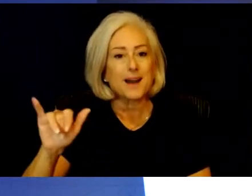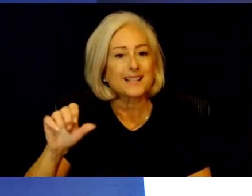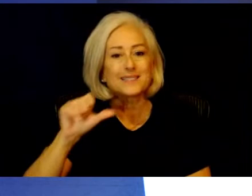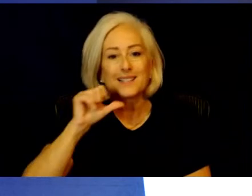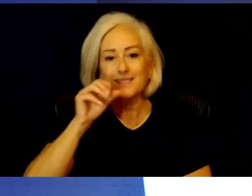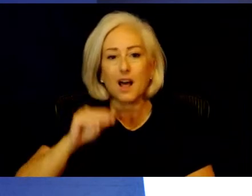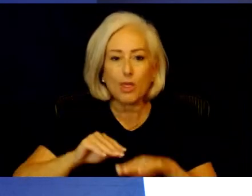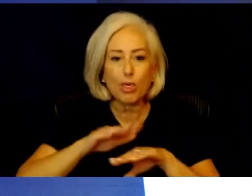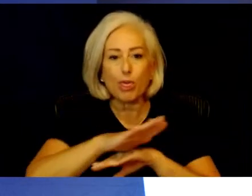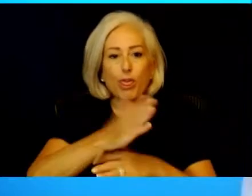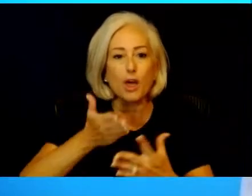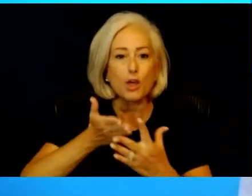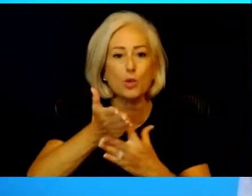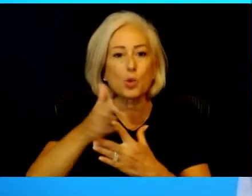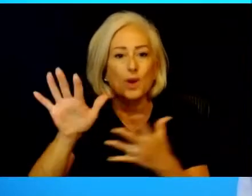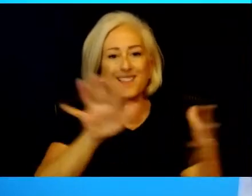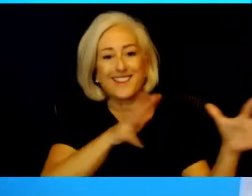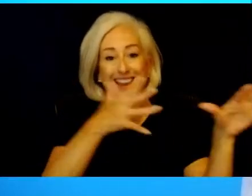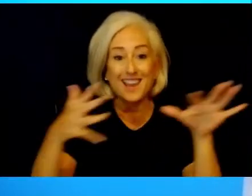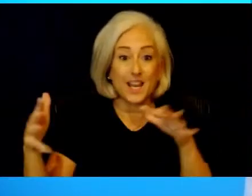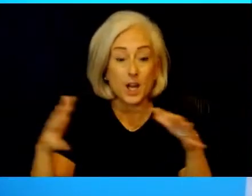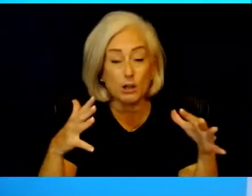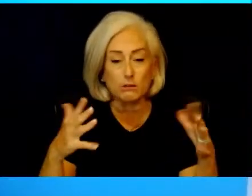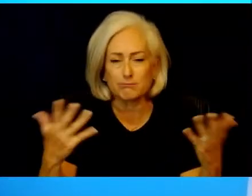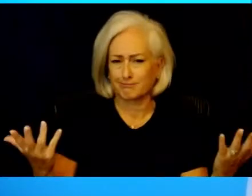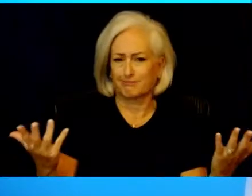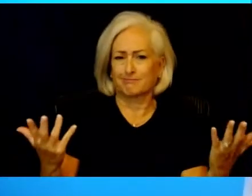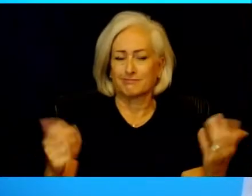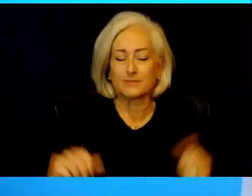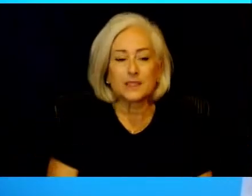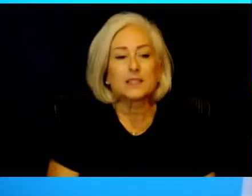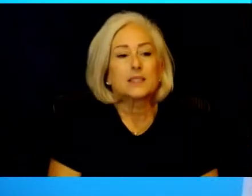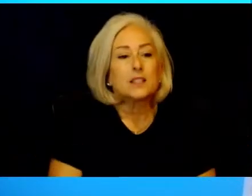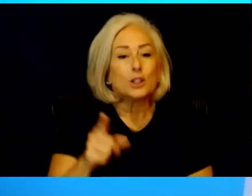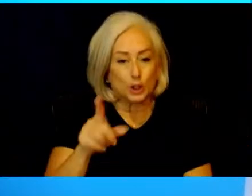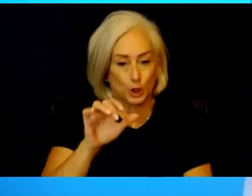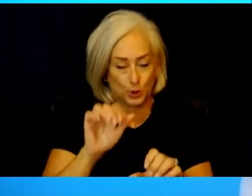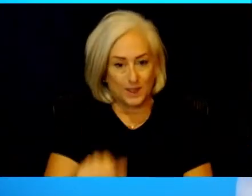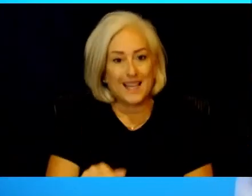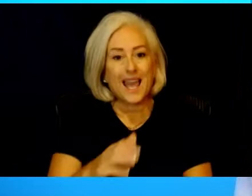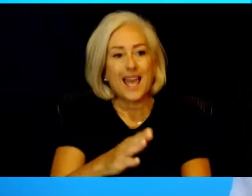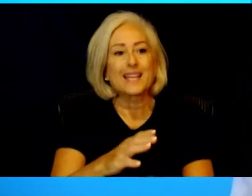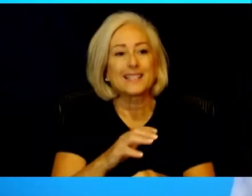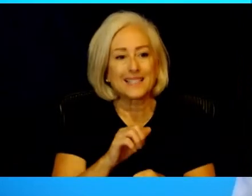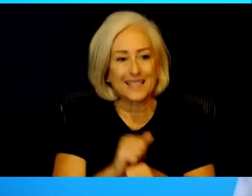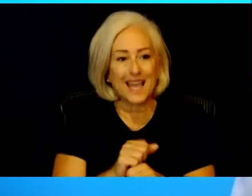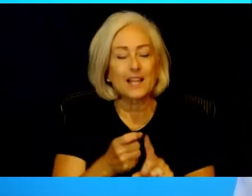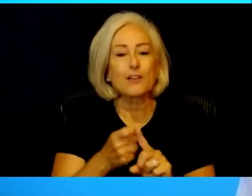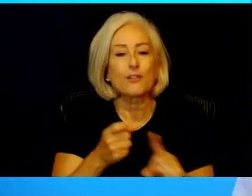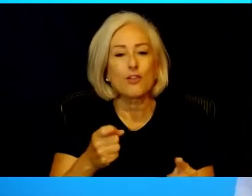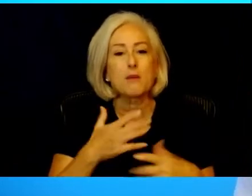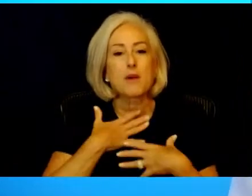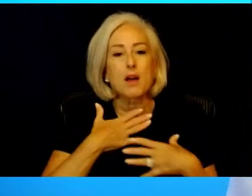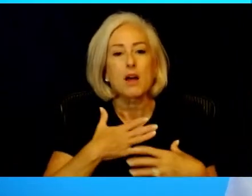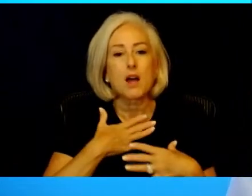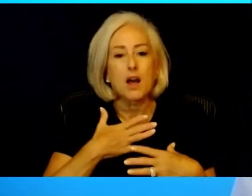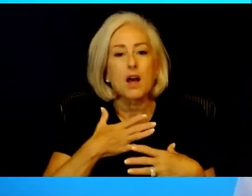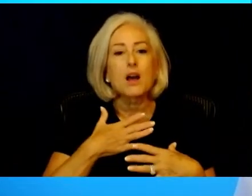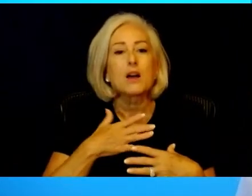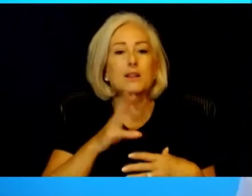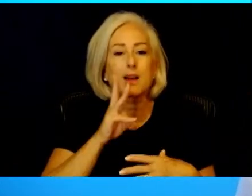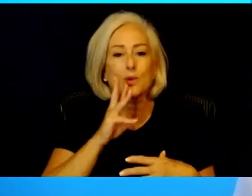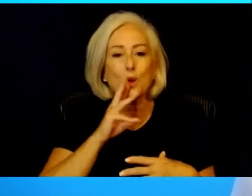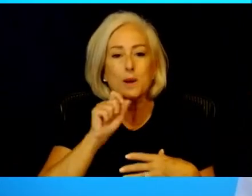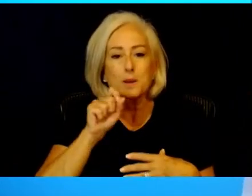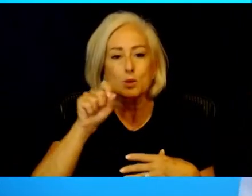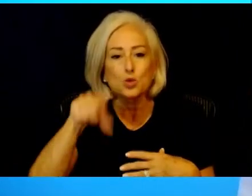monkeypox? Yeah, so we, again, certainly you can get it on respiratory droplets. That is not as common as that